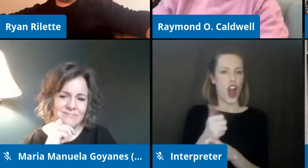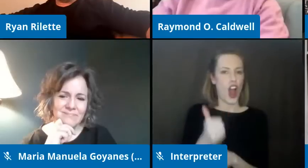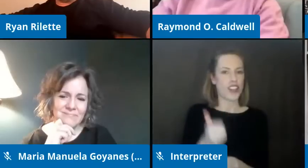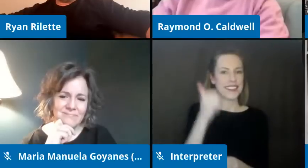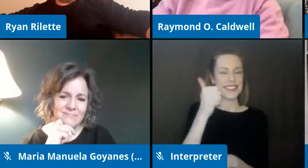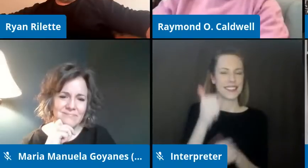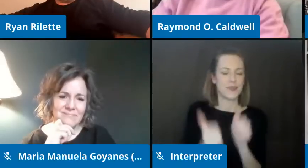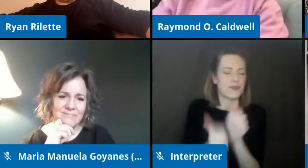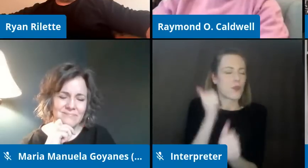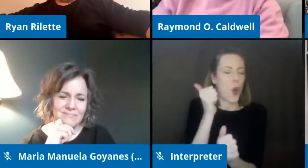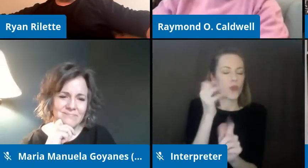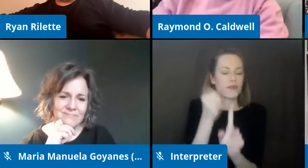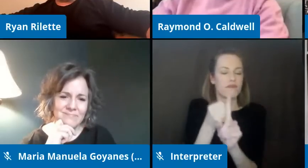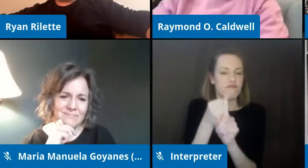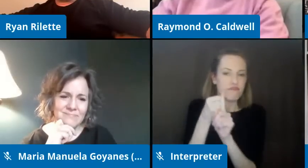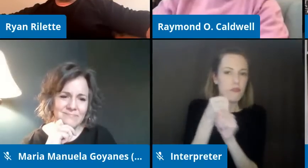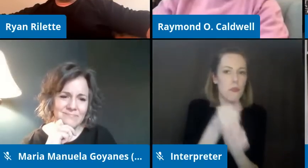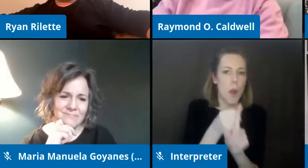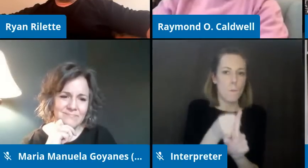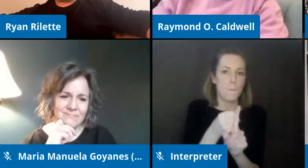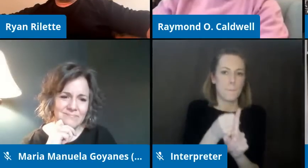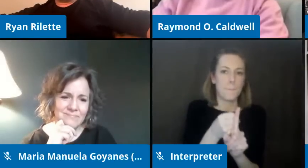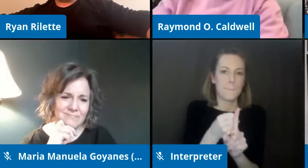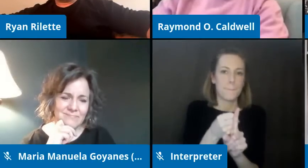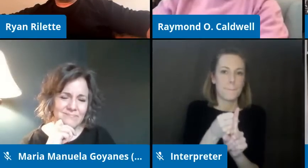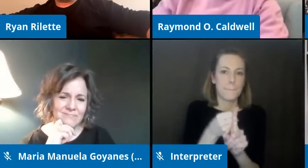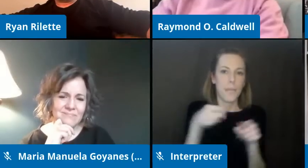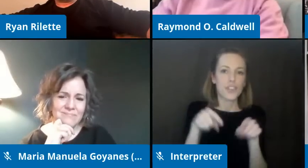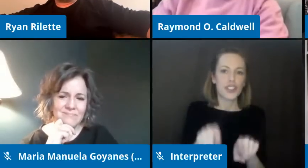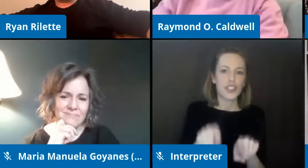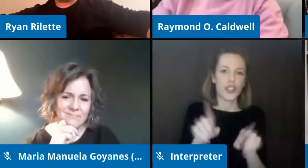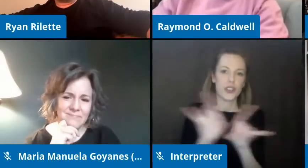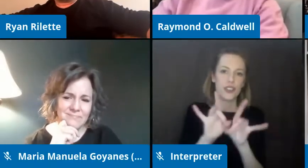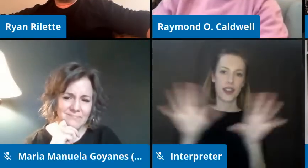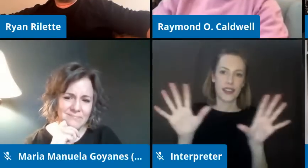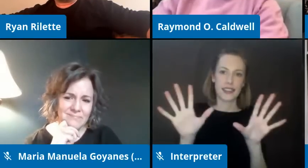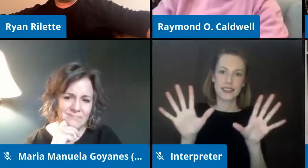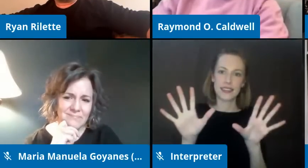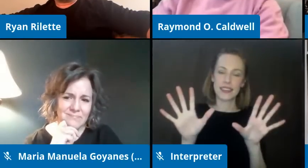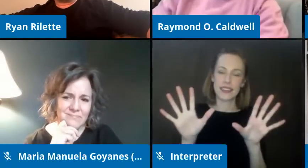the hardest hit among us, certainly anybody here on the panel.